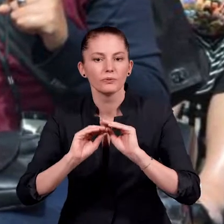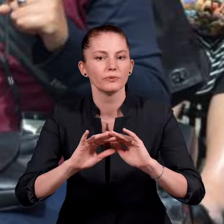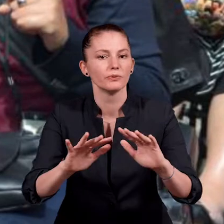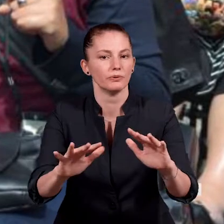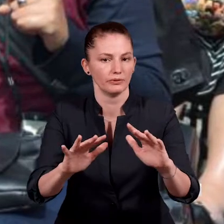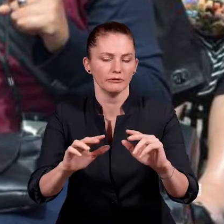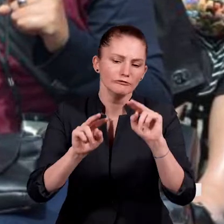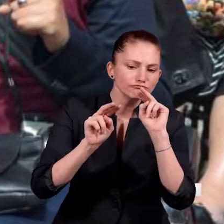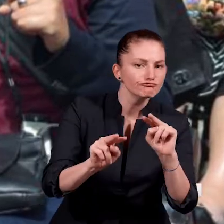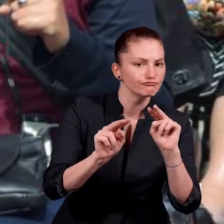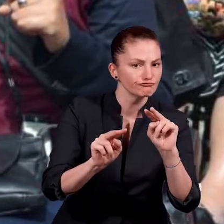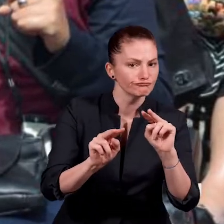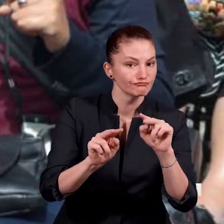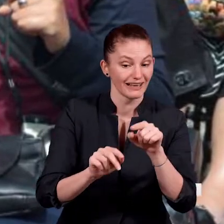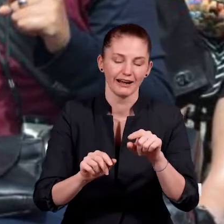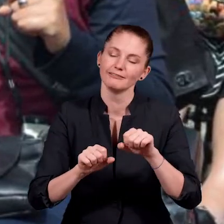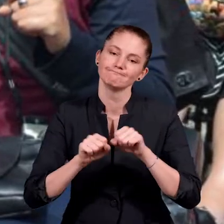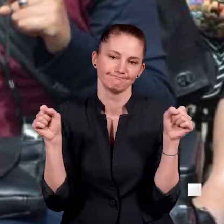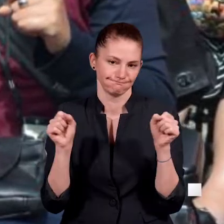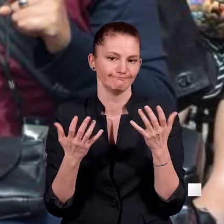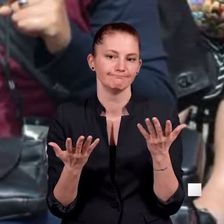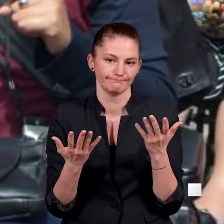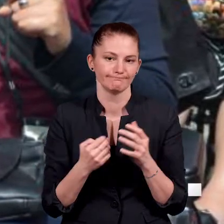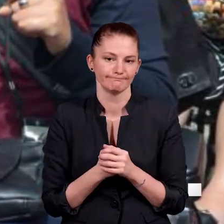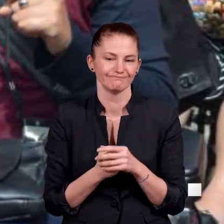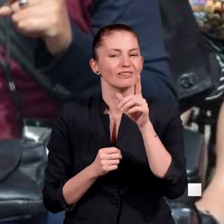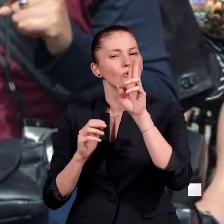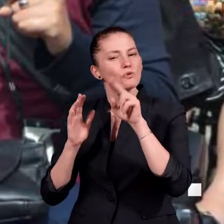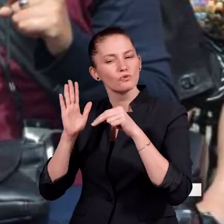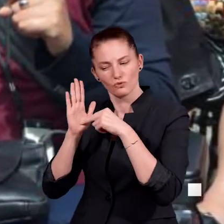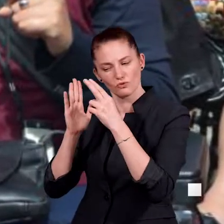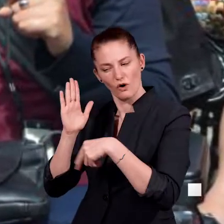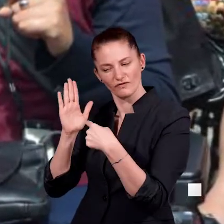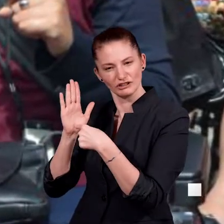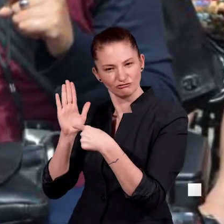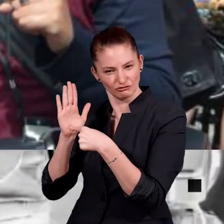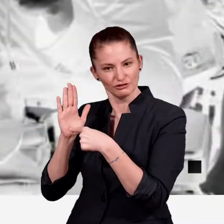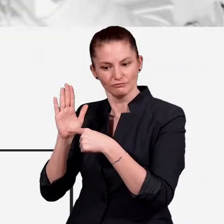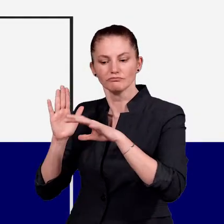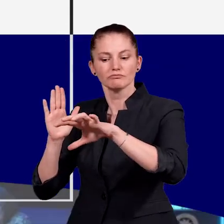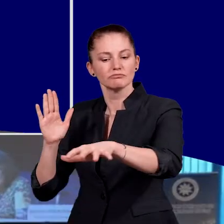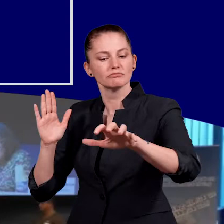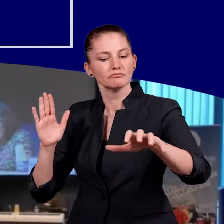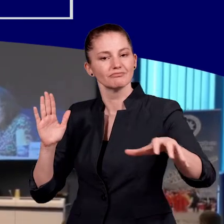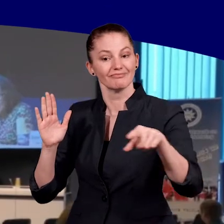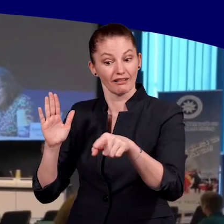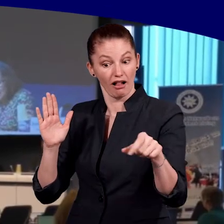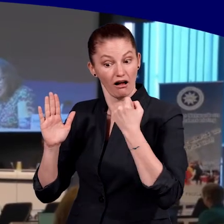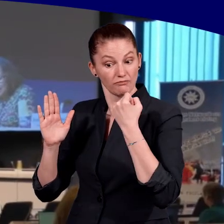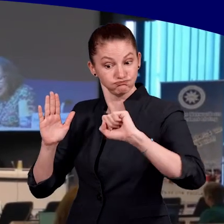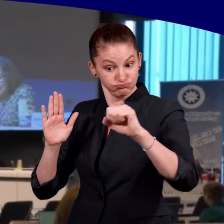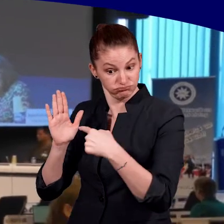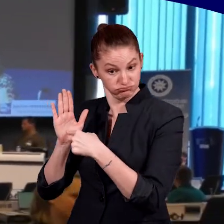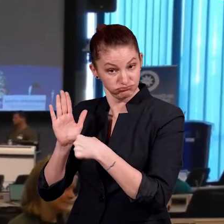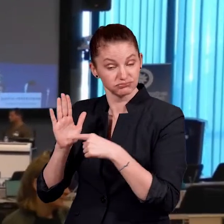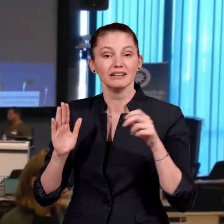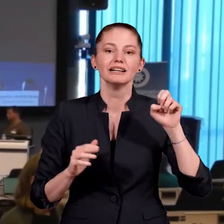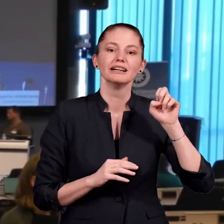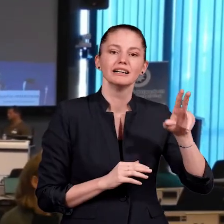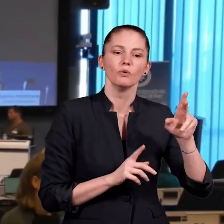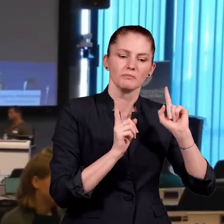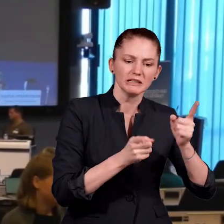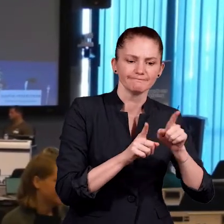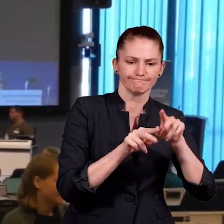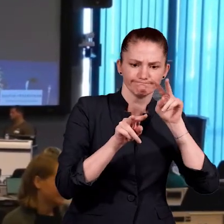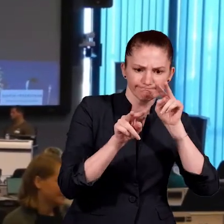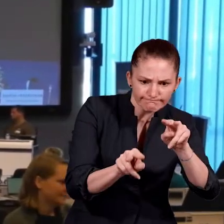The EU is failing to investigate and sanction violations of the Convention. Fact. Despite the strong